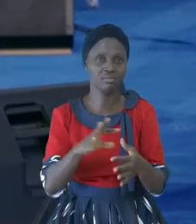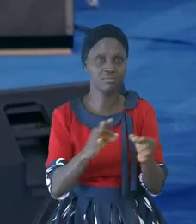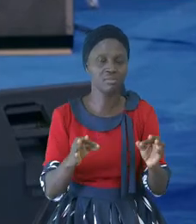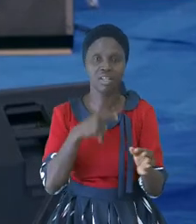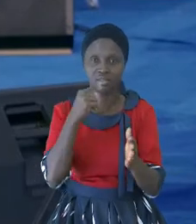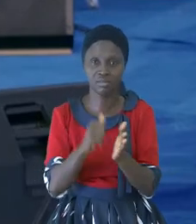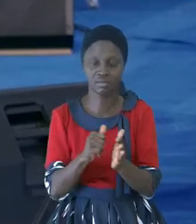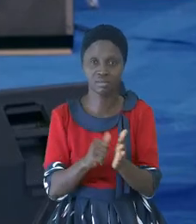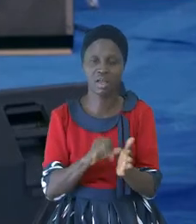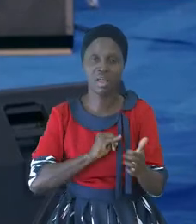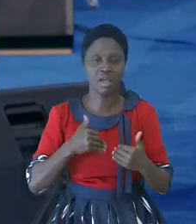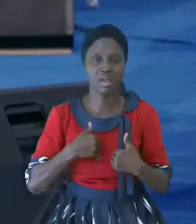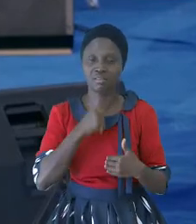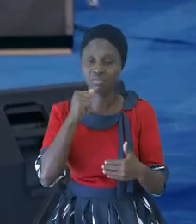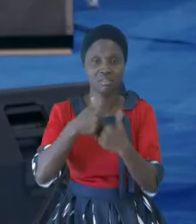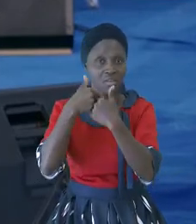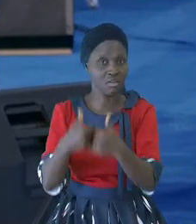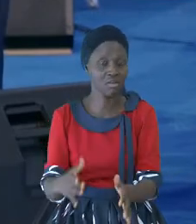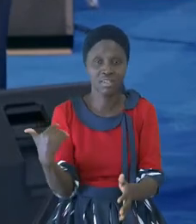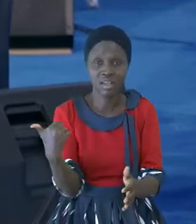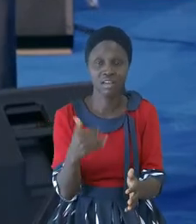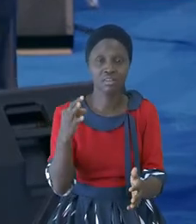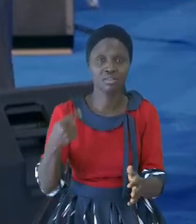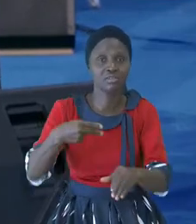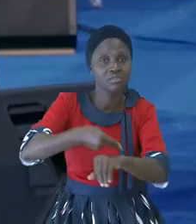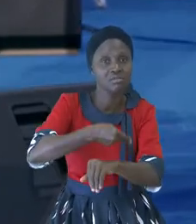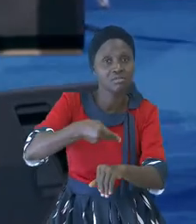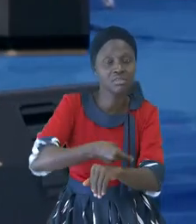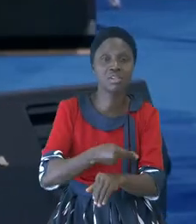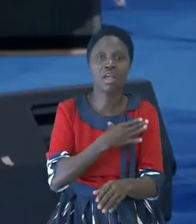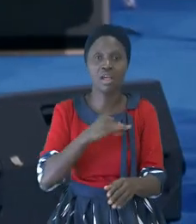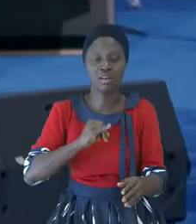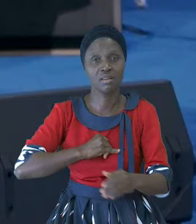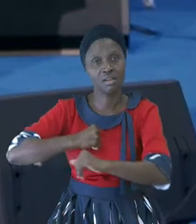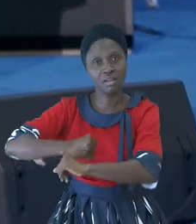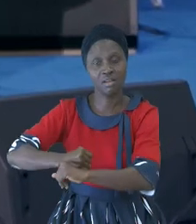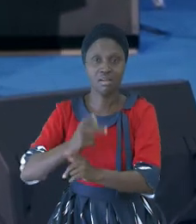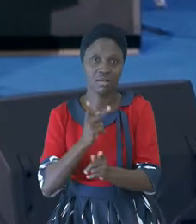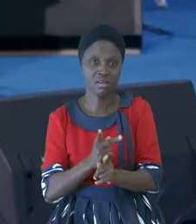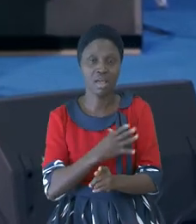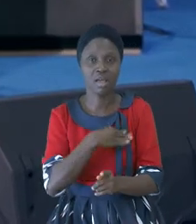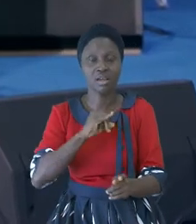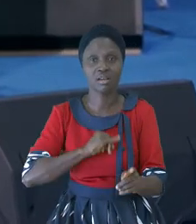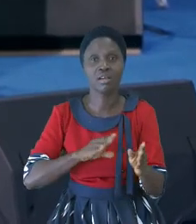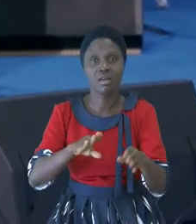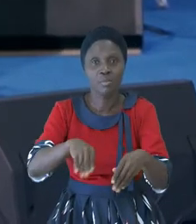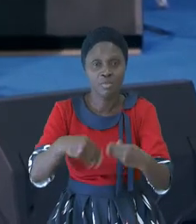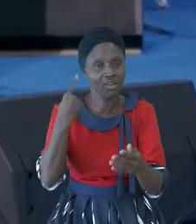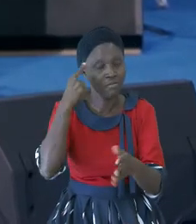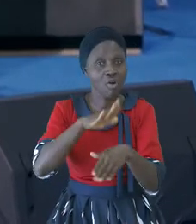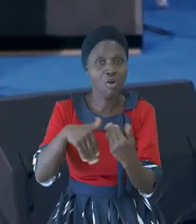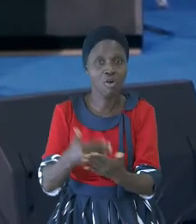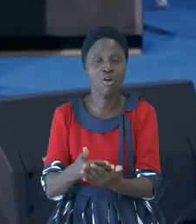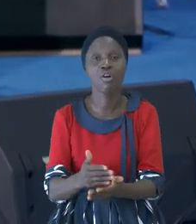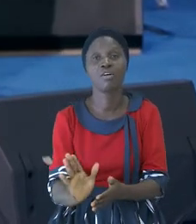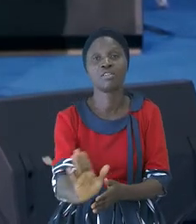none, and I protected them, and I preserved them, and I supplied all their needs. Now he turned the